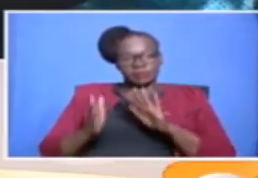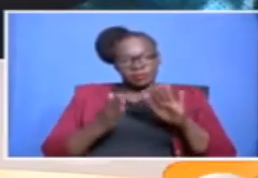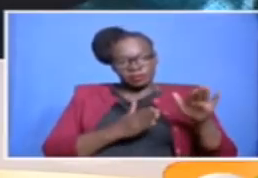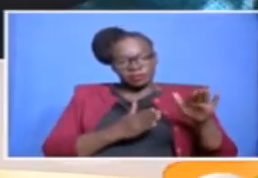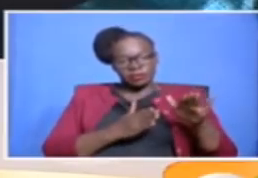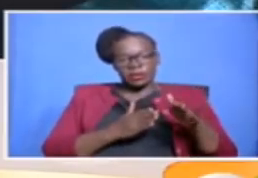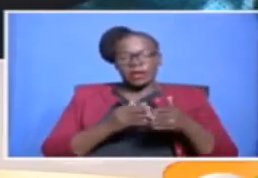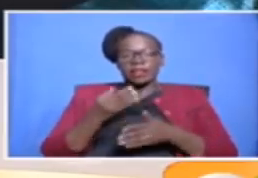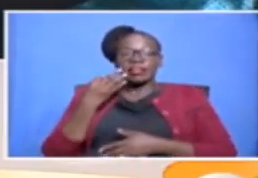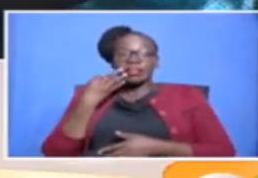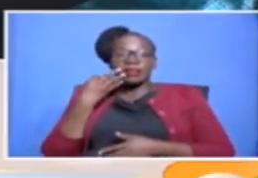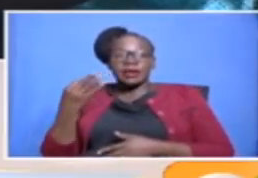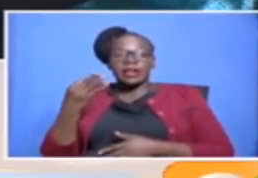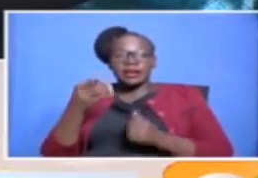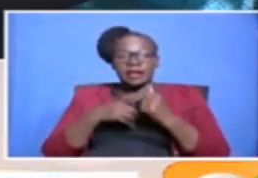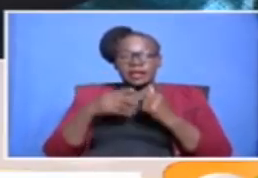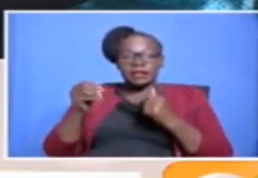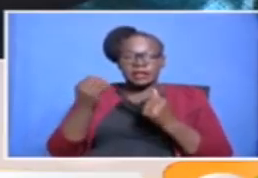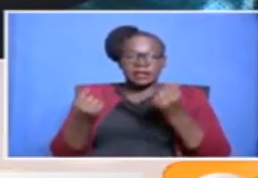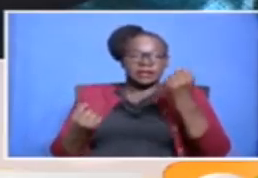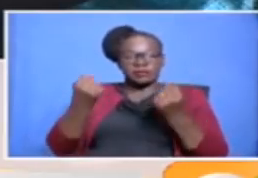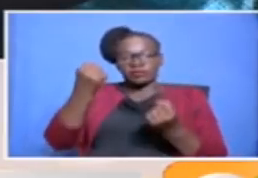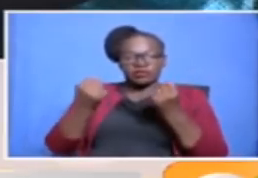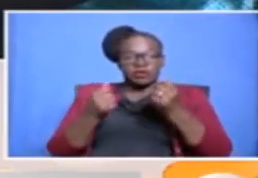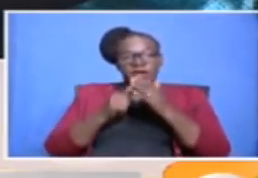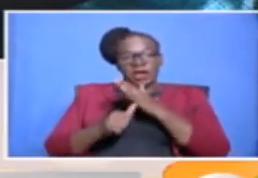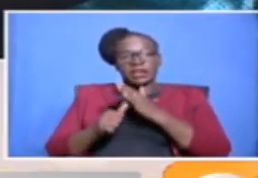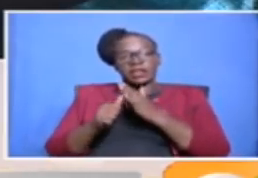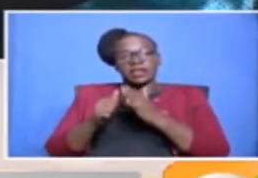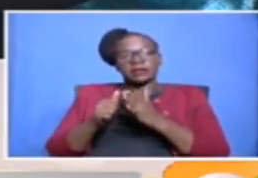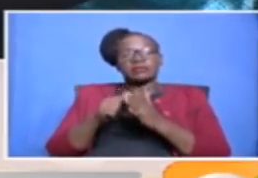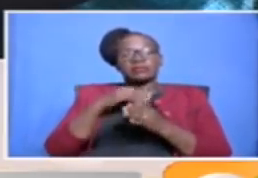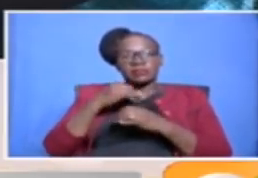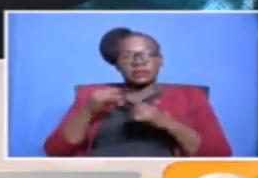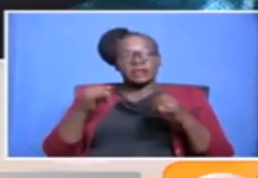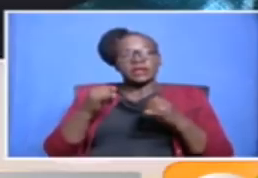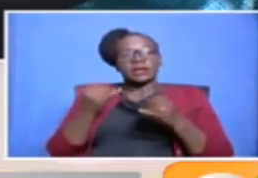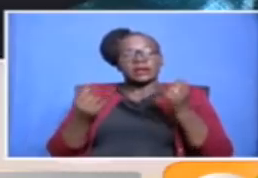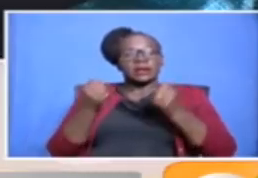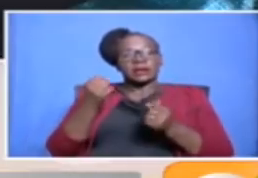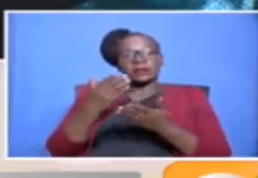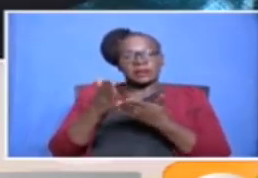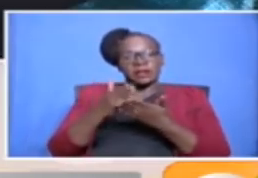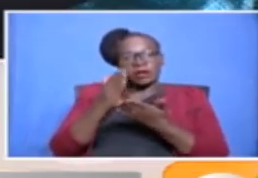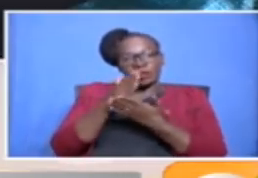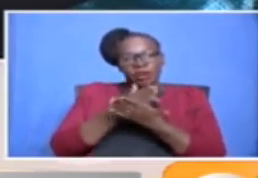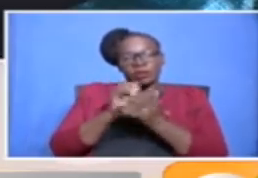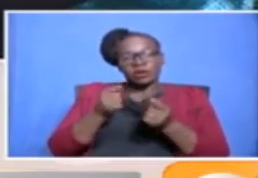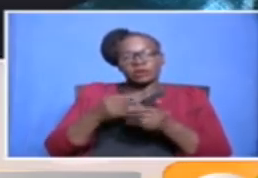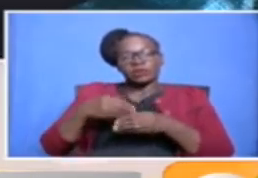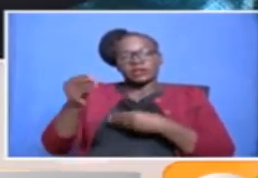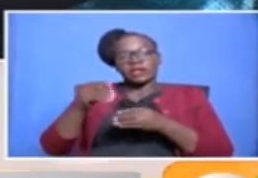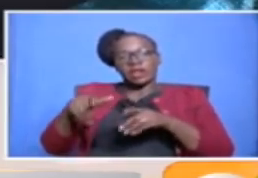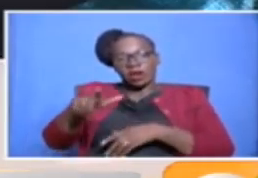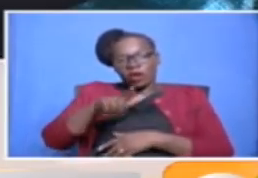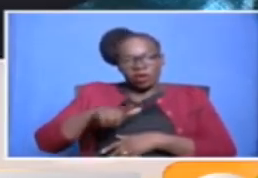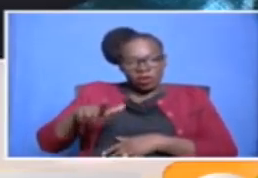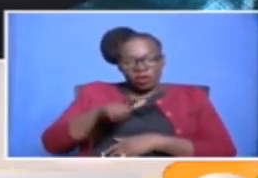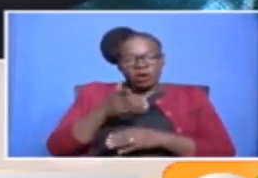Only 360 vehicles under the expired government vehicle leasing program could be sold locally. The